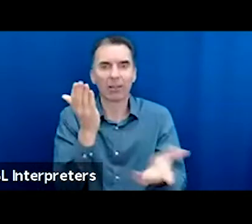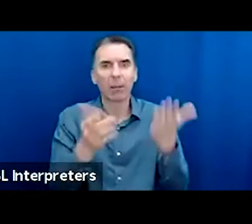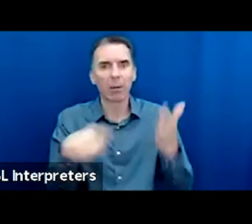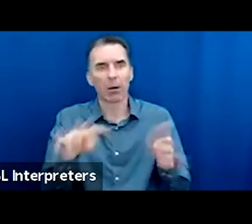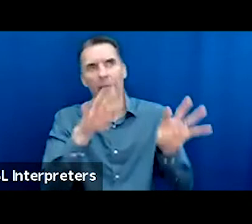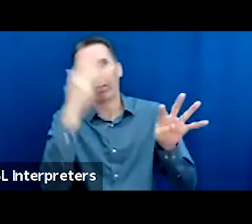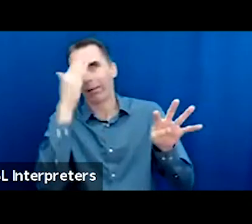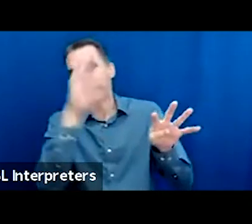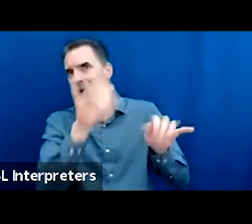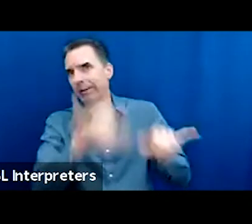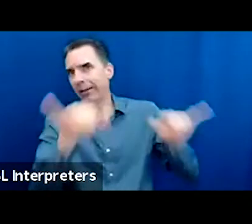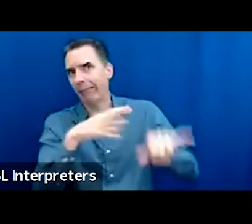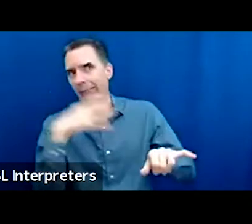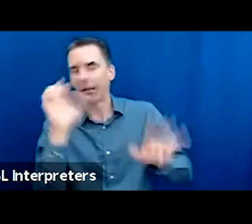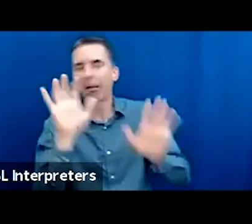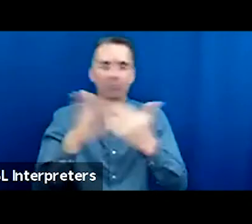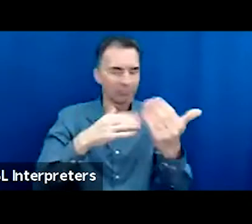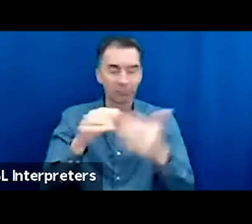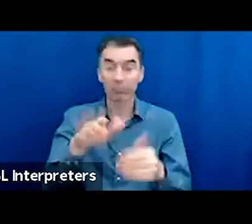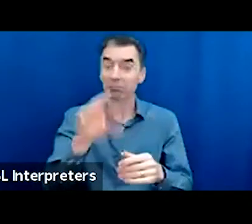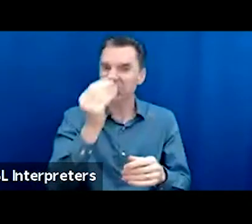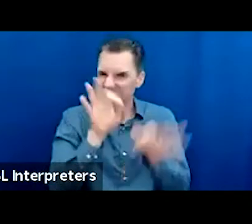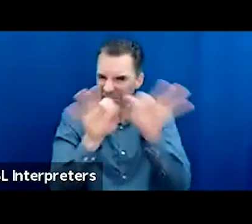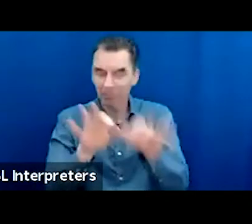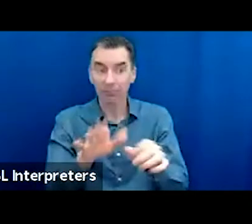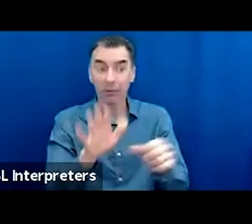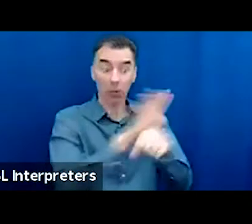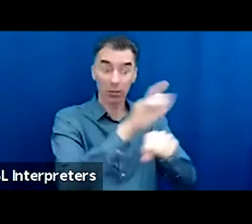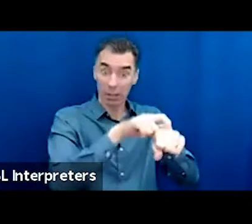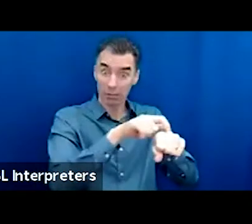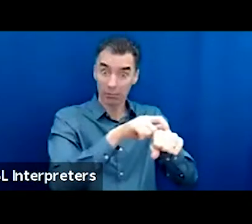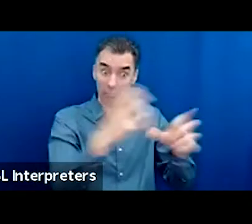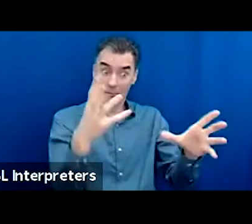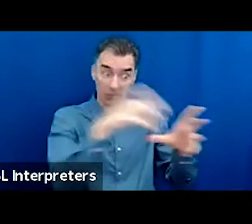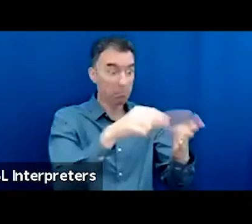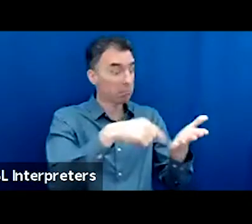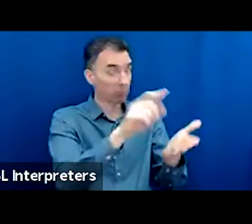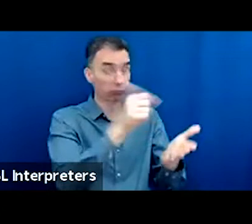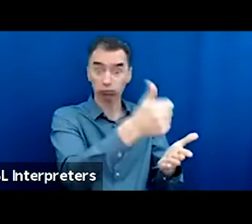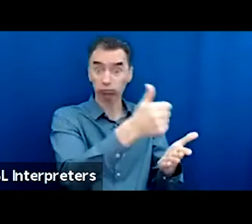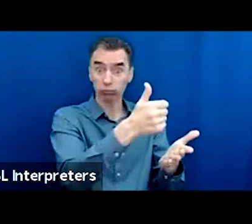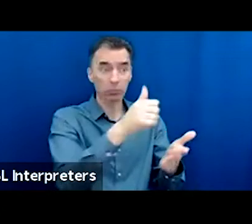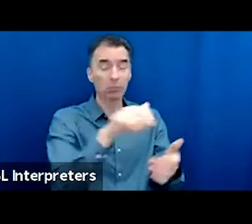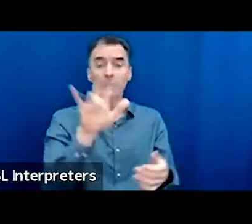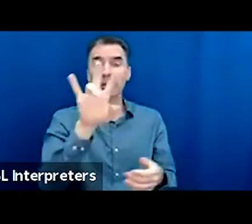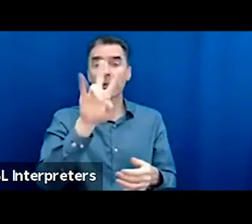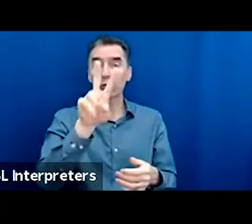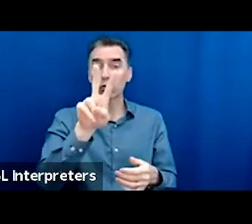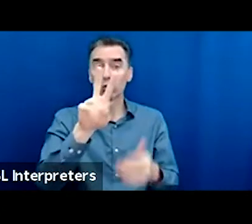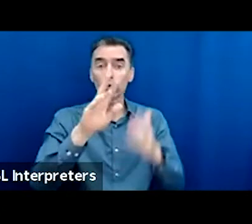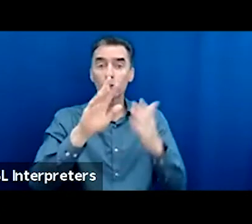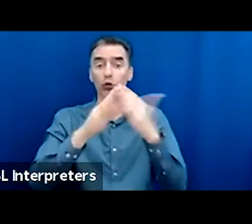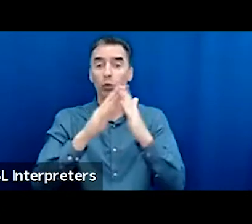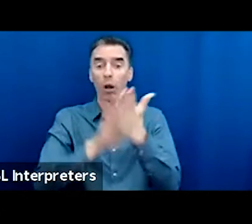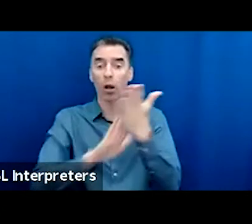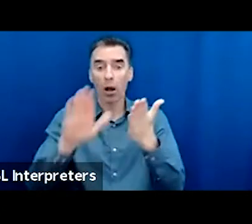true. Our full-timers, as I said, get paid well. There are 72 community college districts up and down the state of